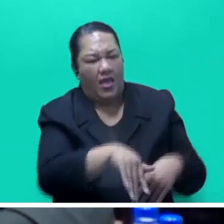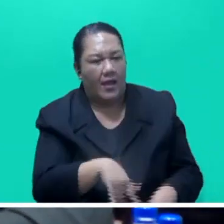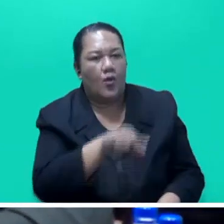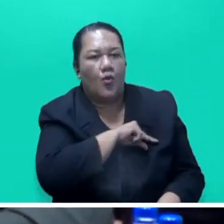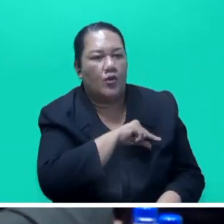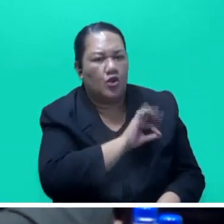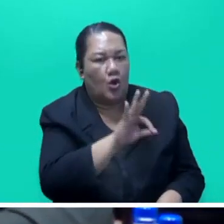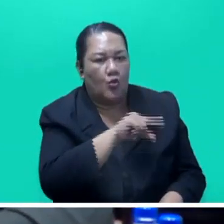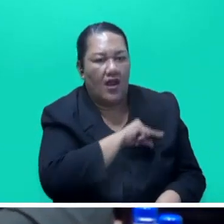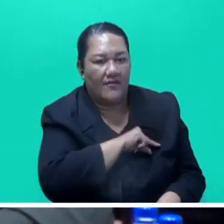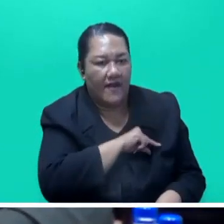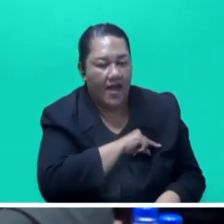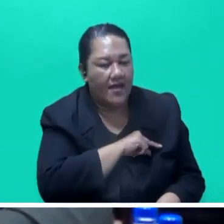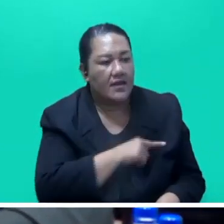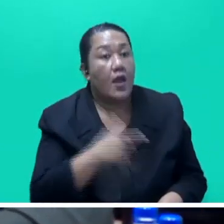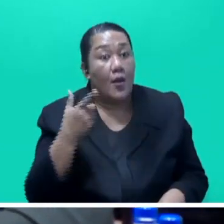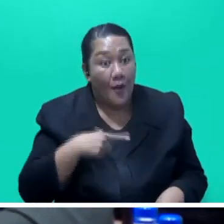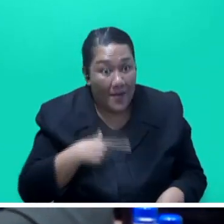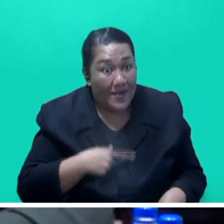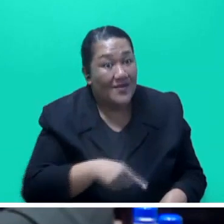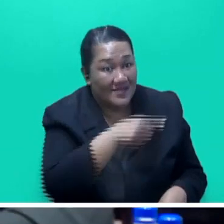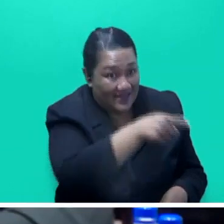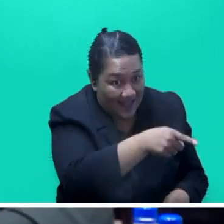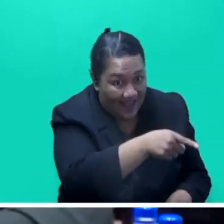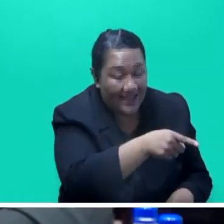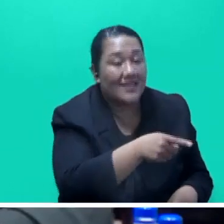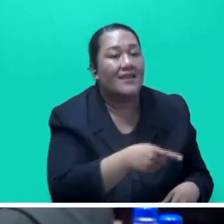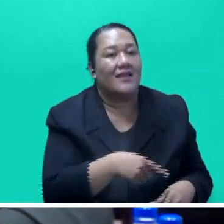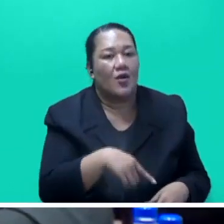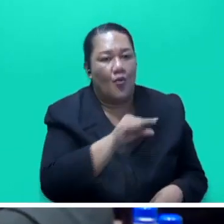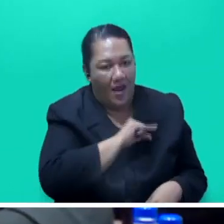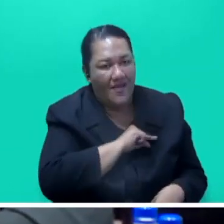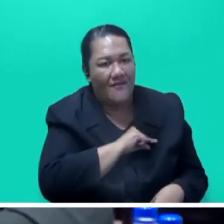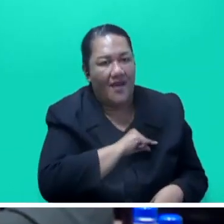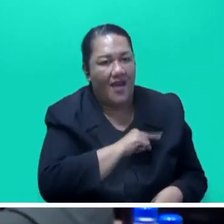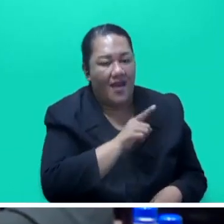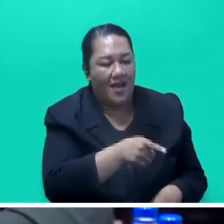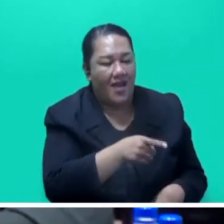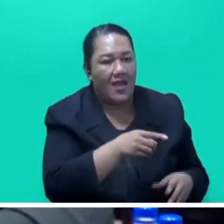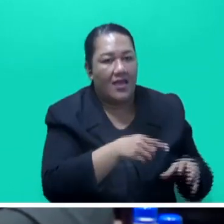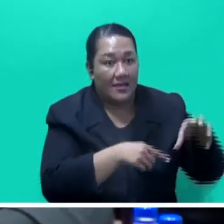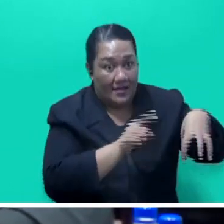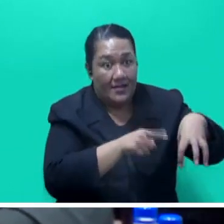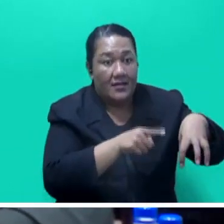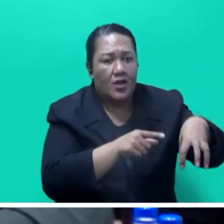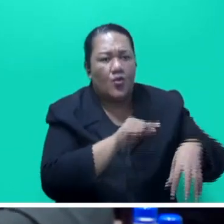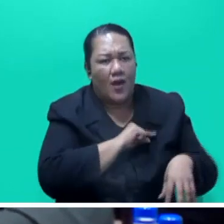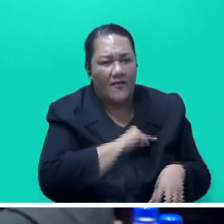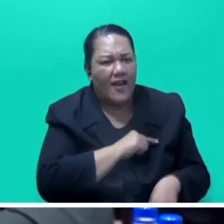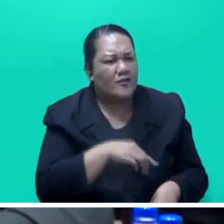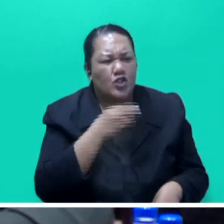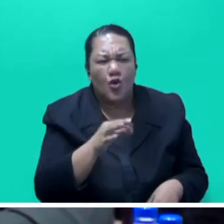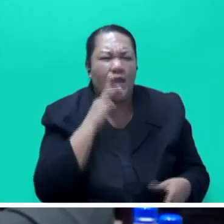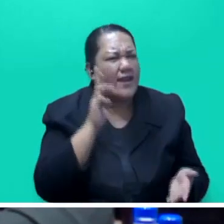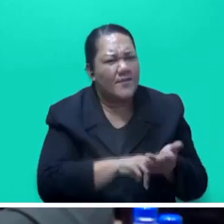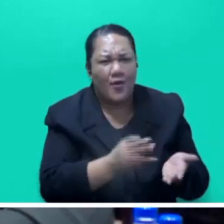accountability. Because as a government, we should always be mindful, and